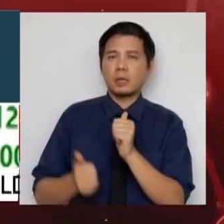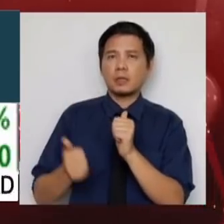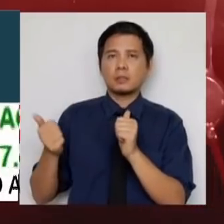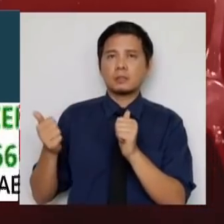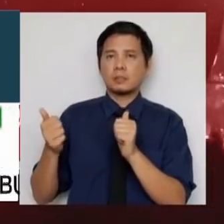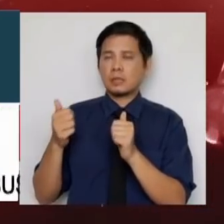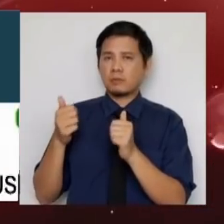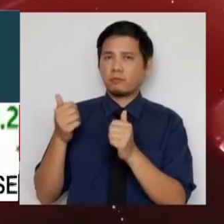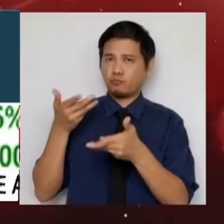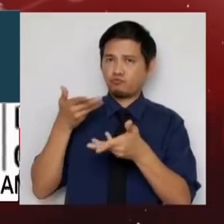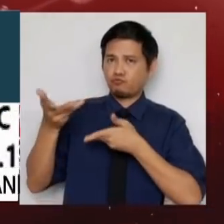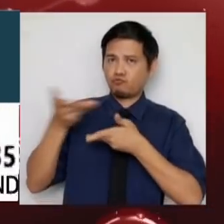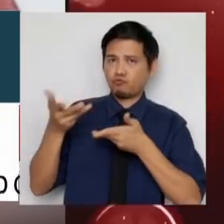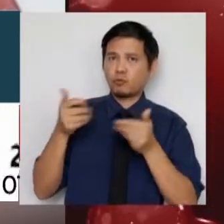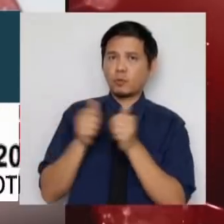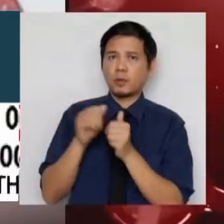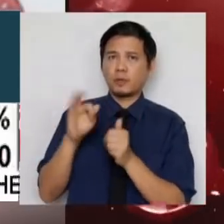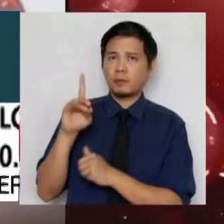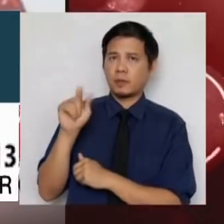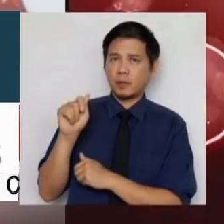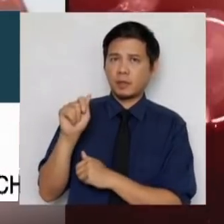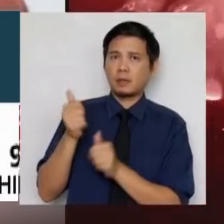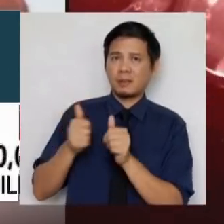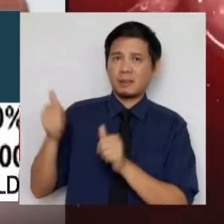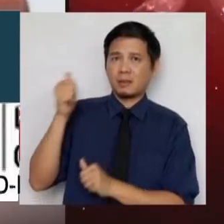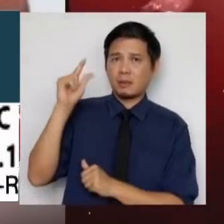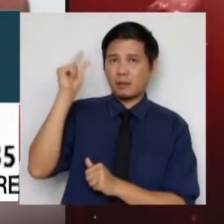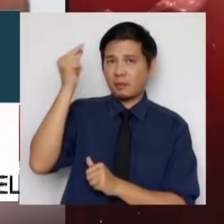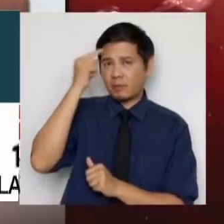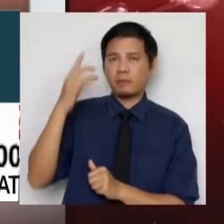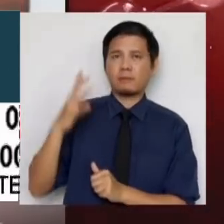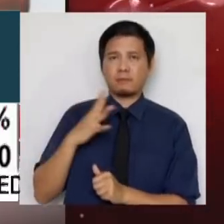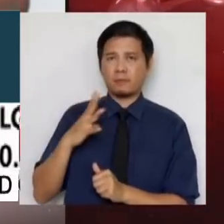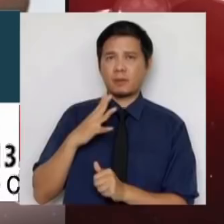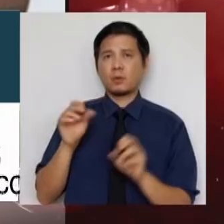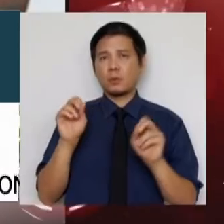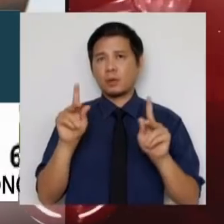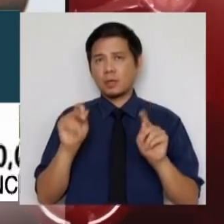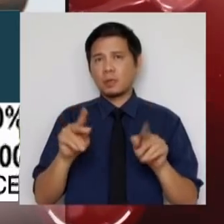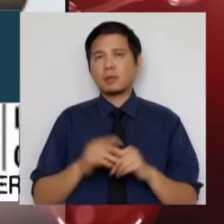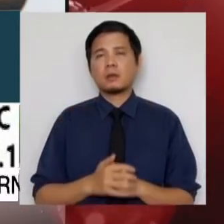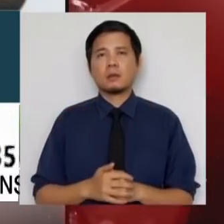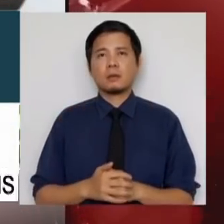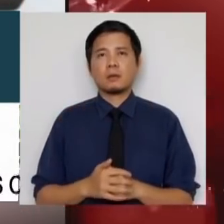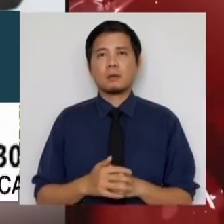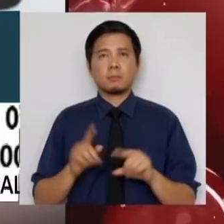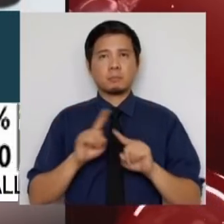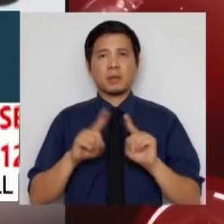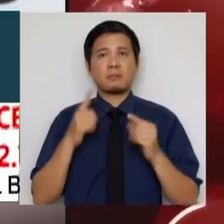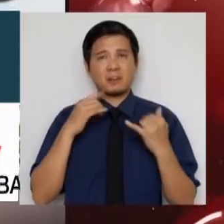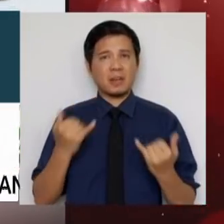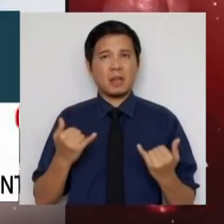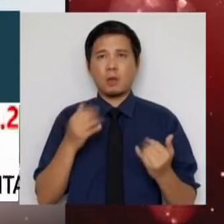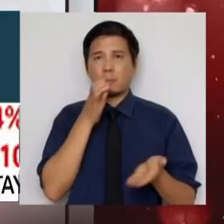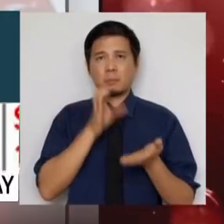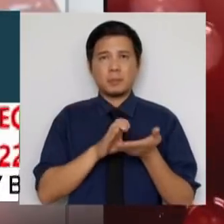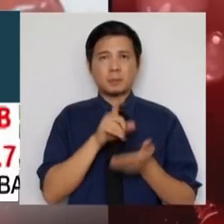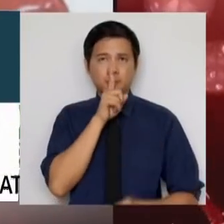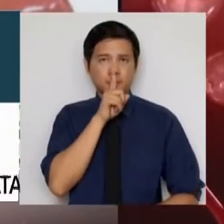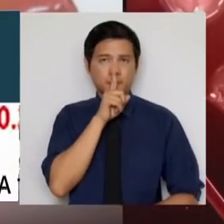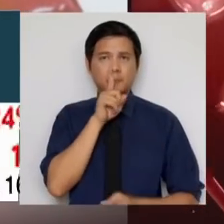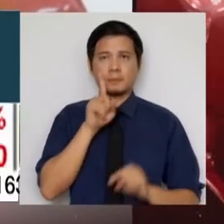agency, which is the Food and Drug Administration. So I don't think I'm in a position to really comment on that, not being a health professional